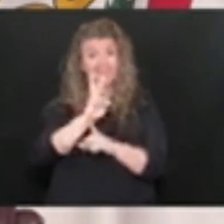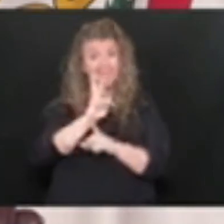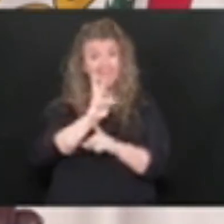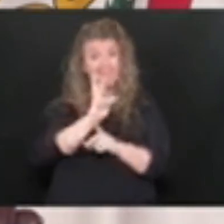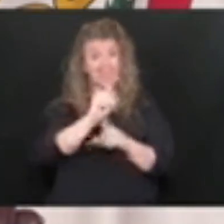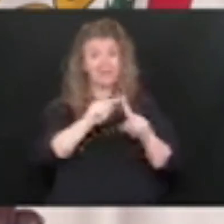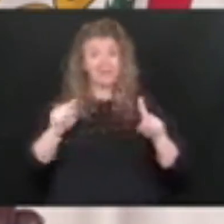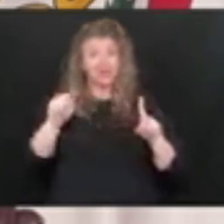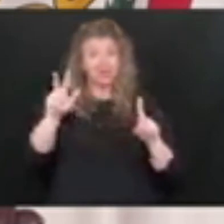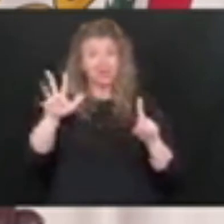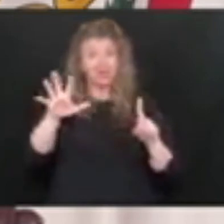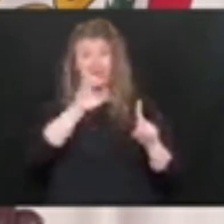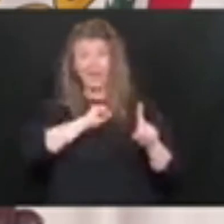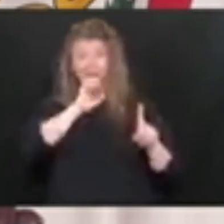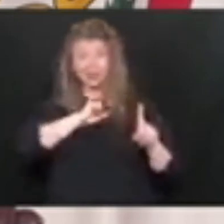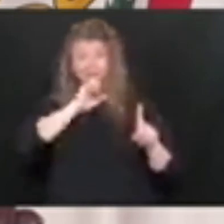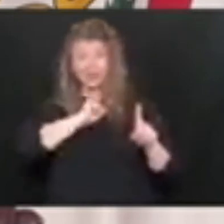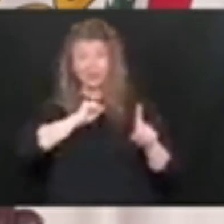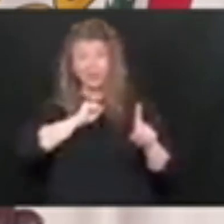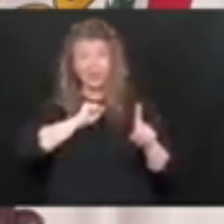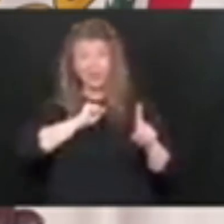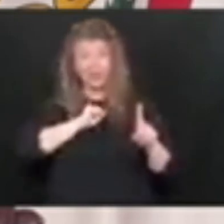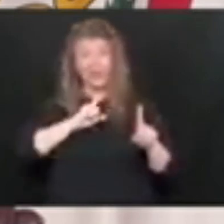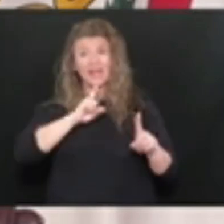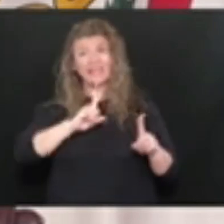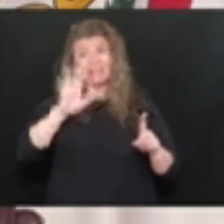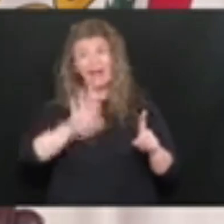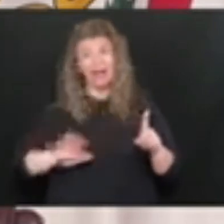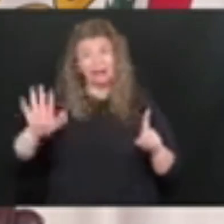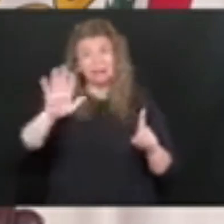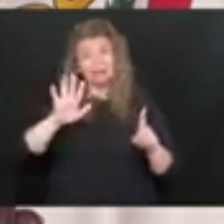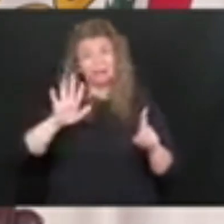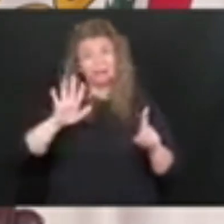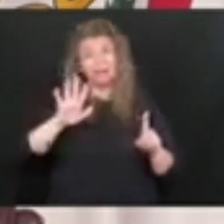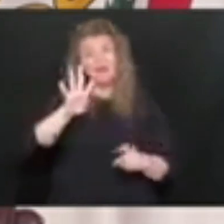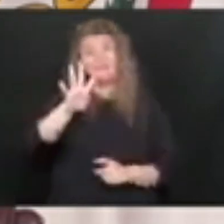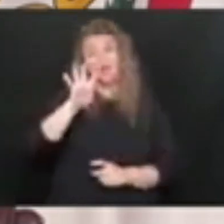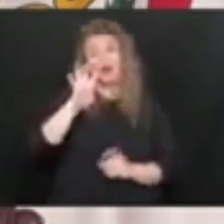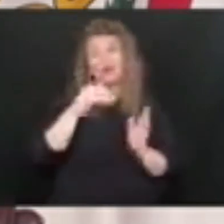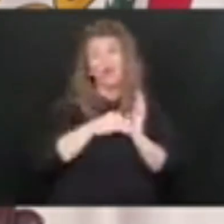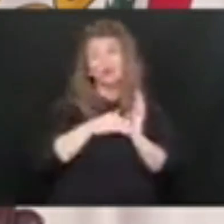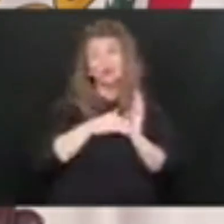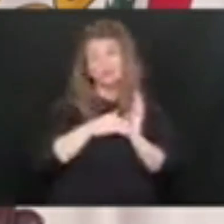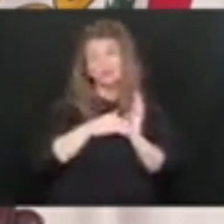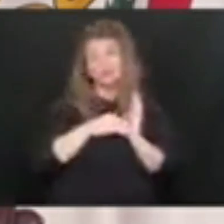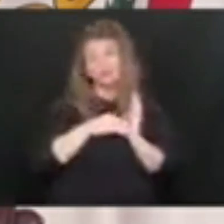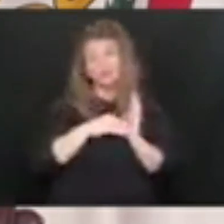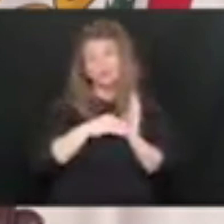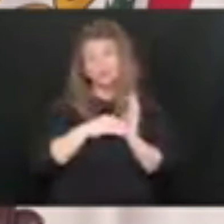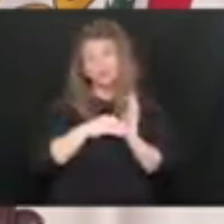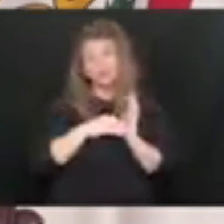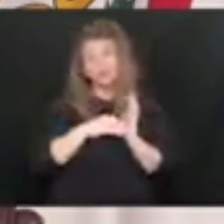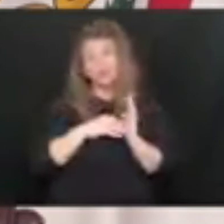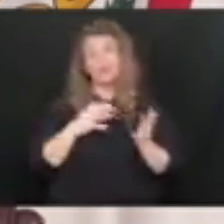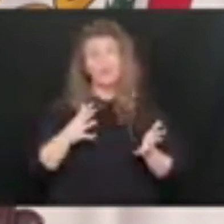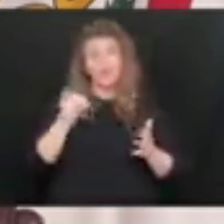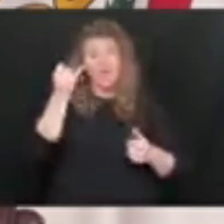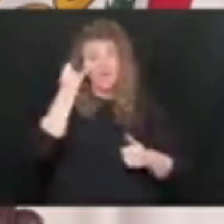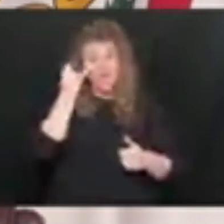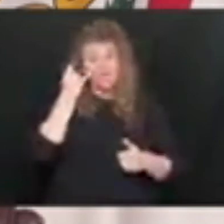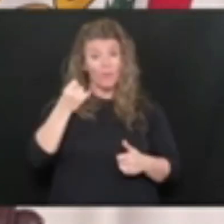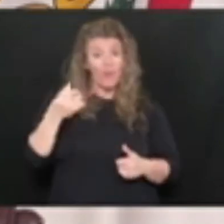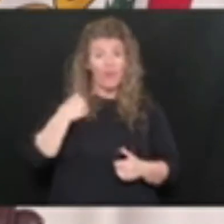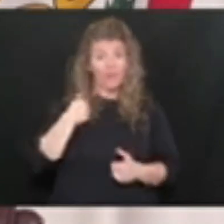16 to 35 years of age, it's about 400,000. Well, if we've